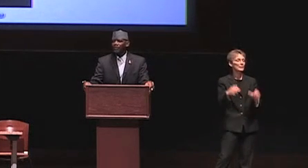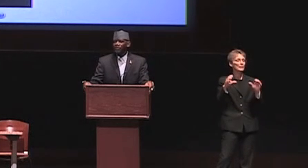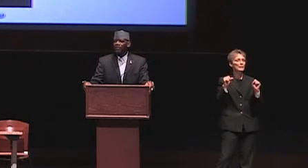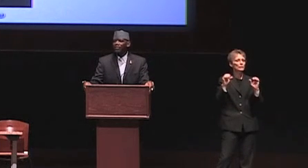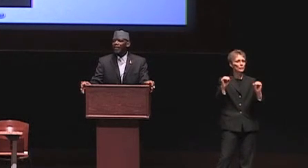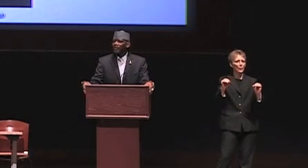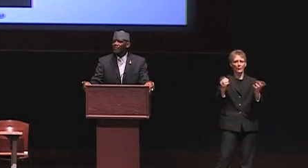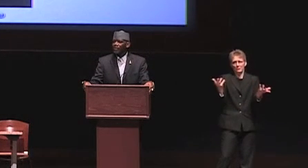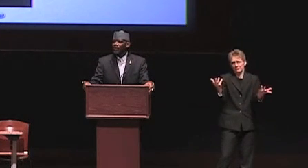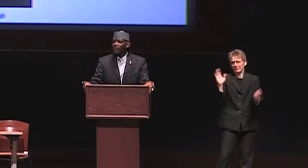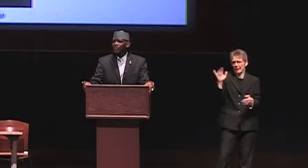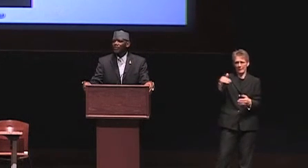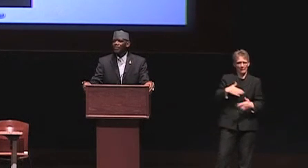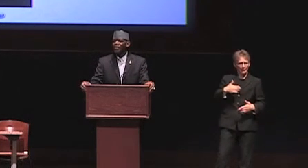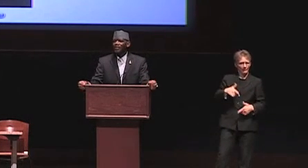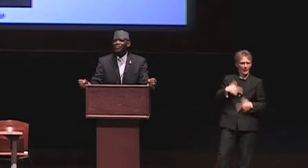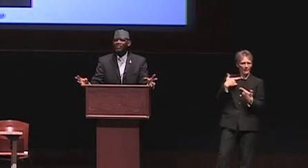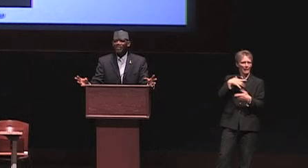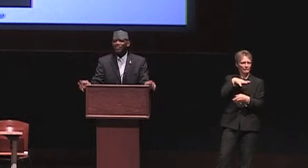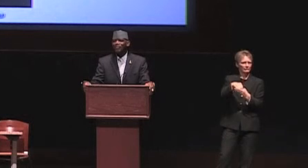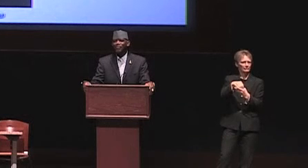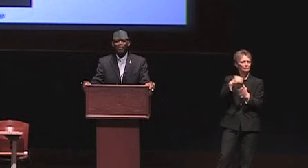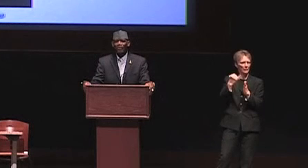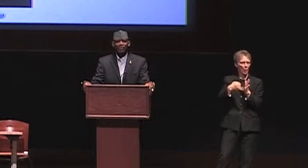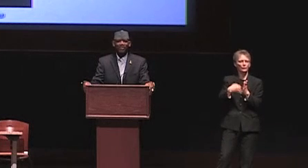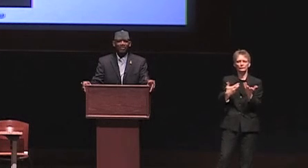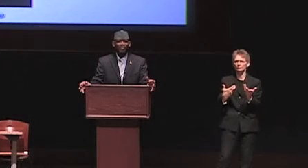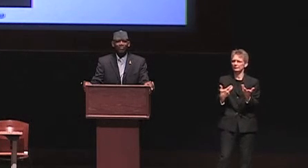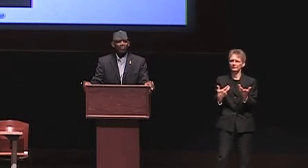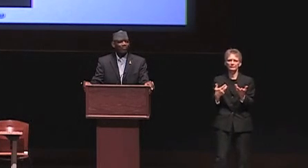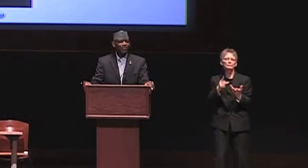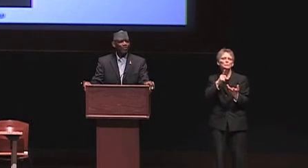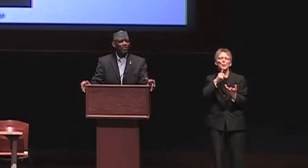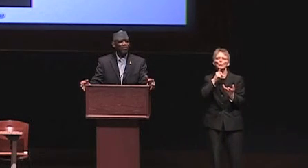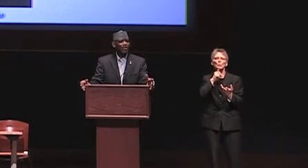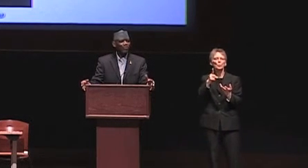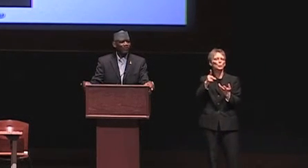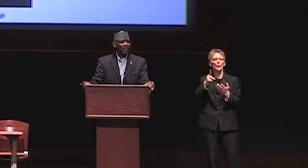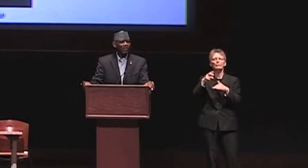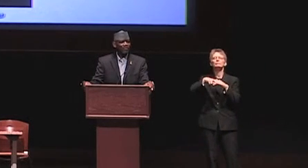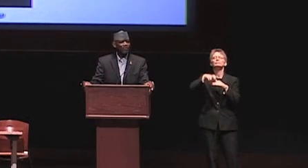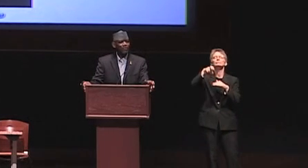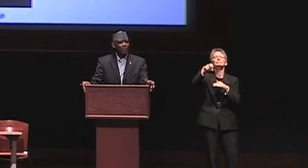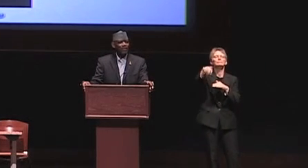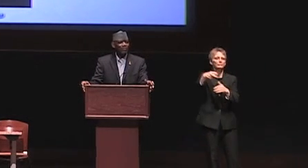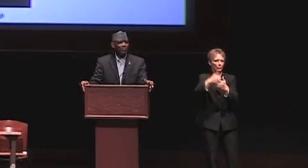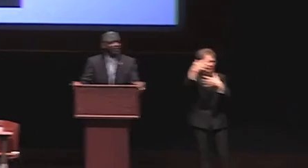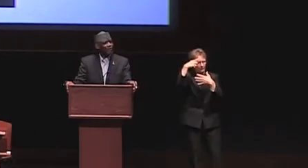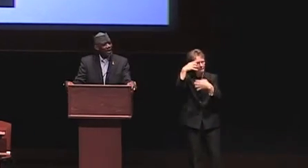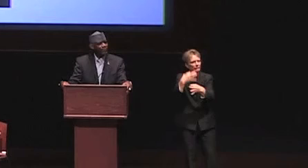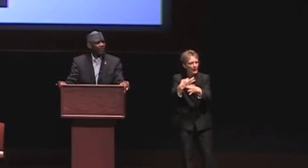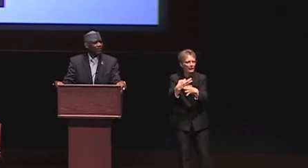So that's essentially my life in the arts. It's been a leap of faith from, you know, just doing this great work that I love to do and